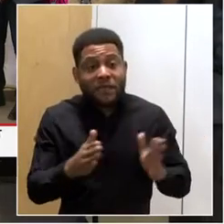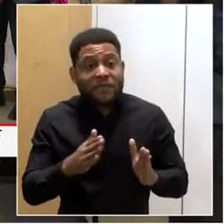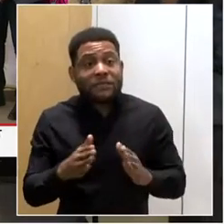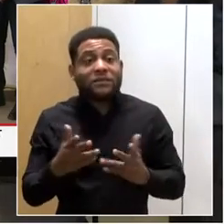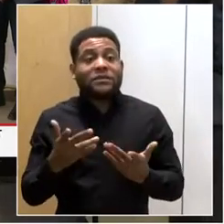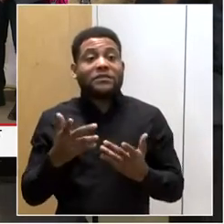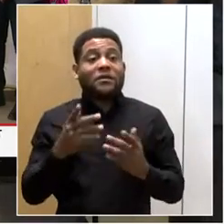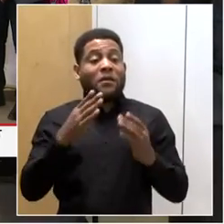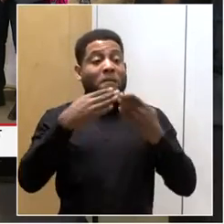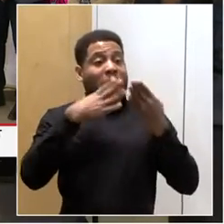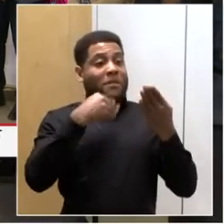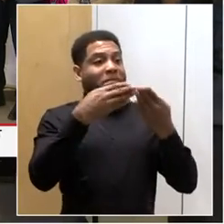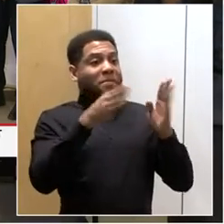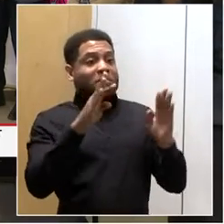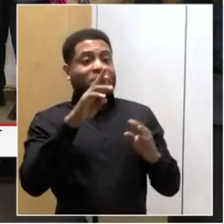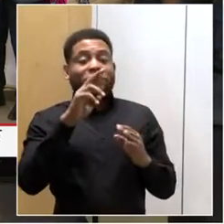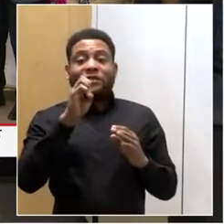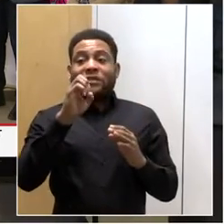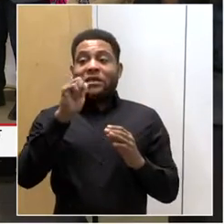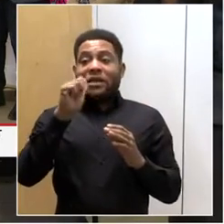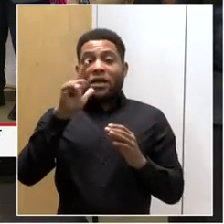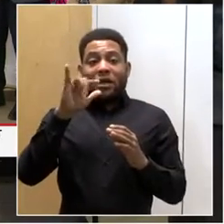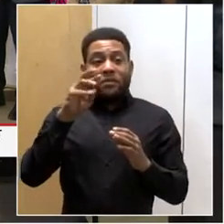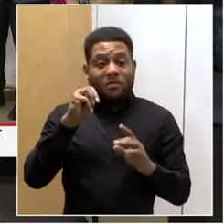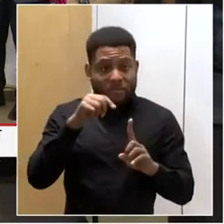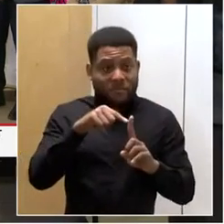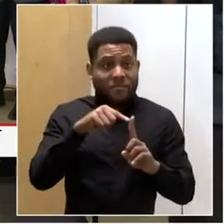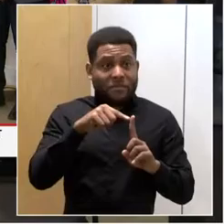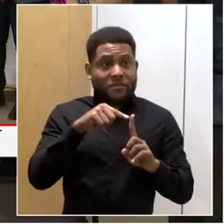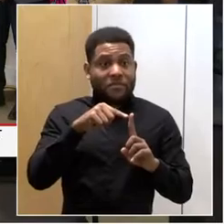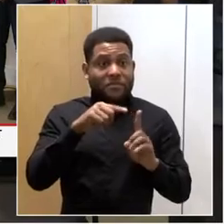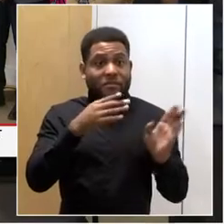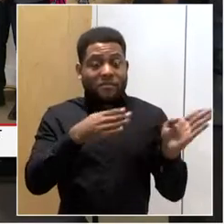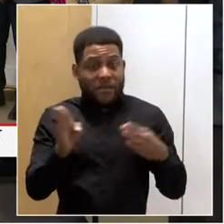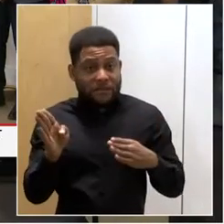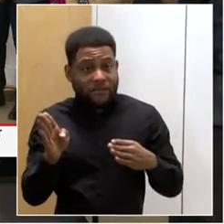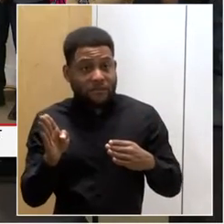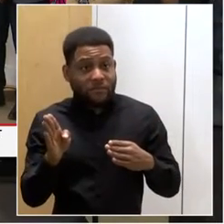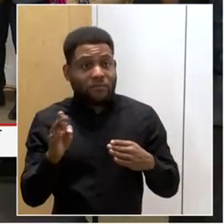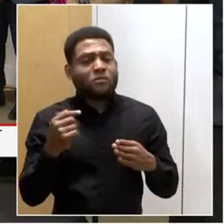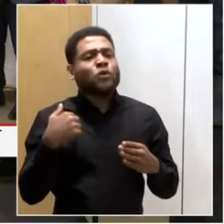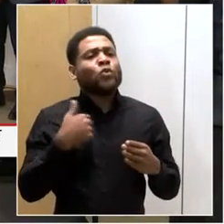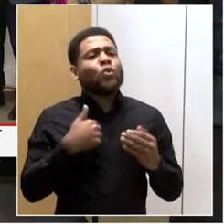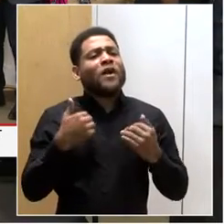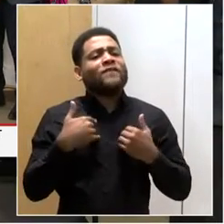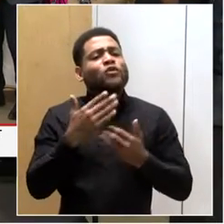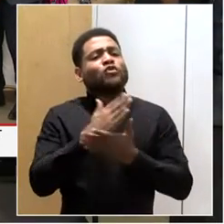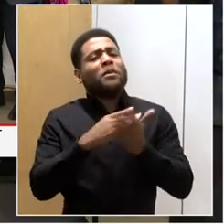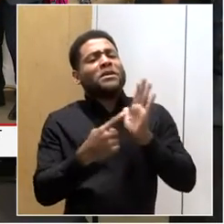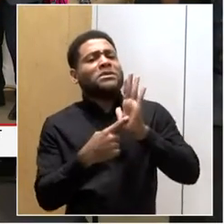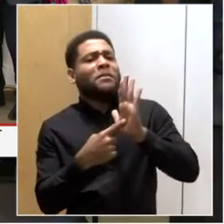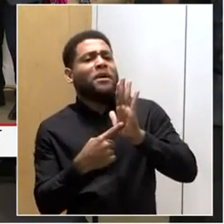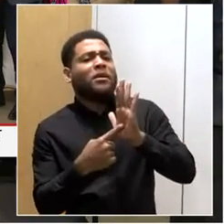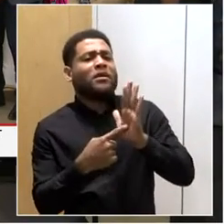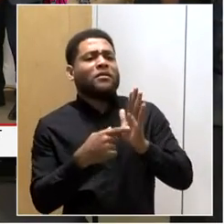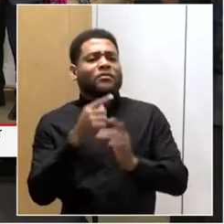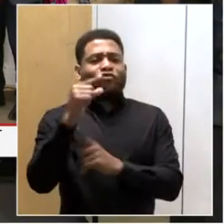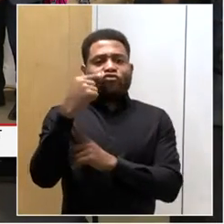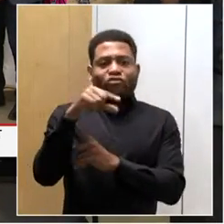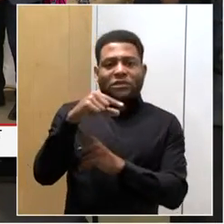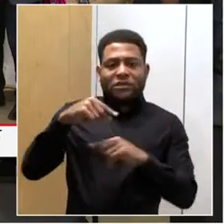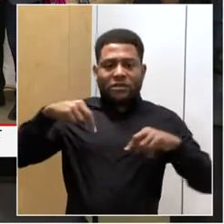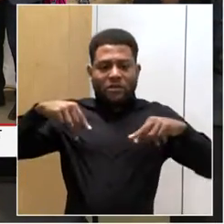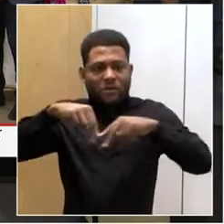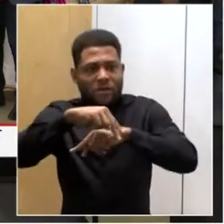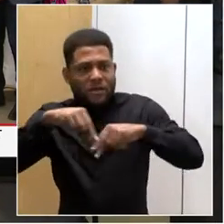ago. And I wanted to give you some examples. Nina gave you examples of the Greenway and I Street. And